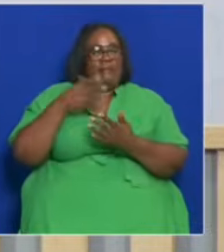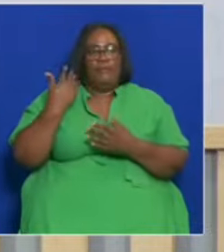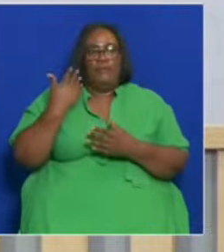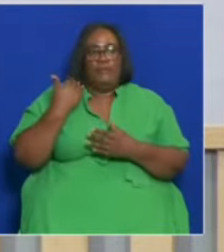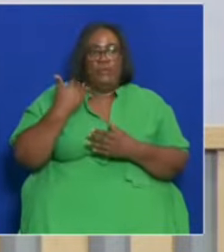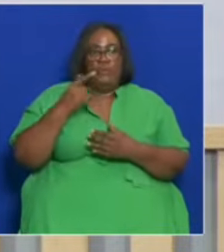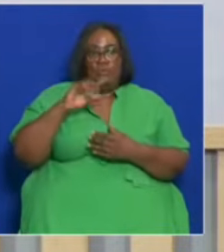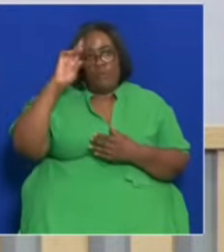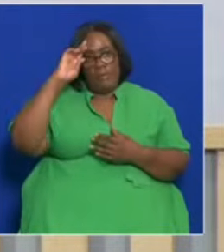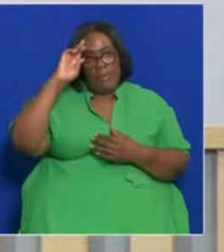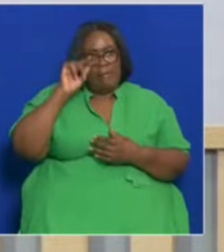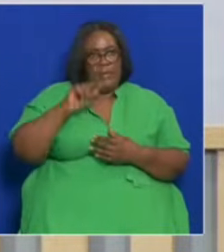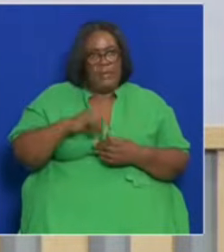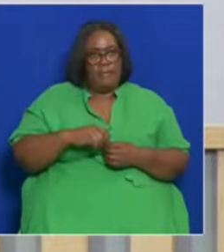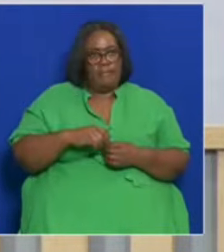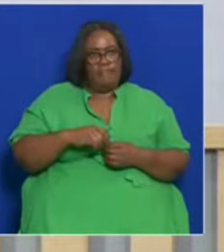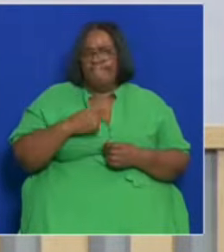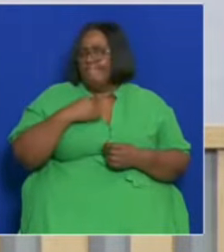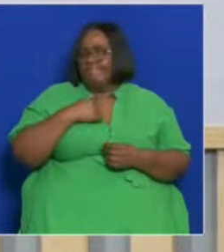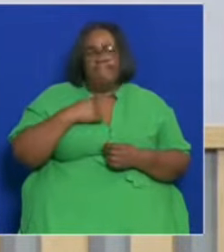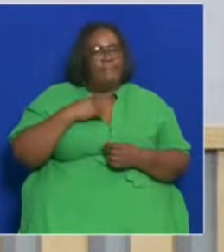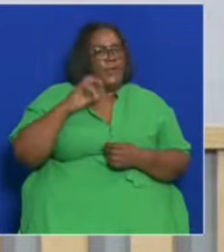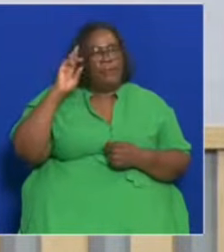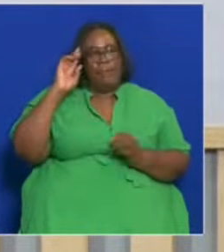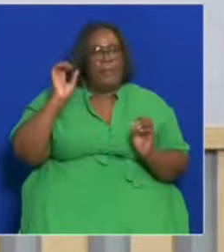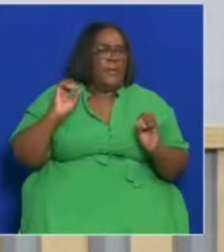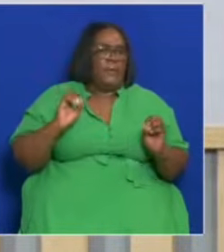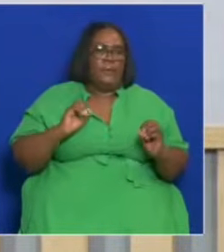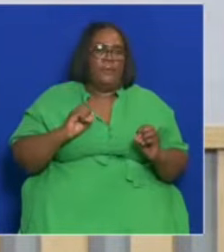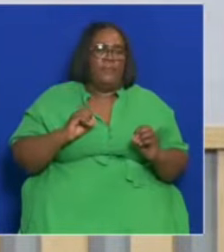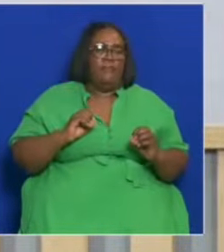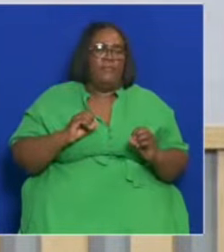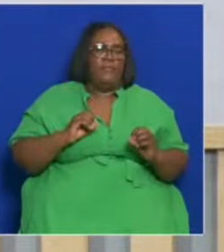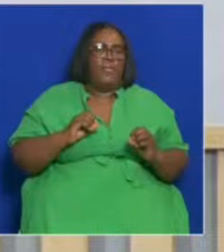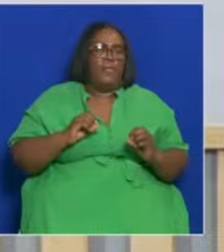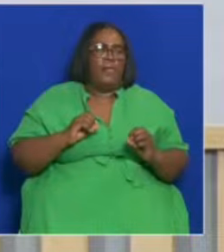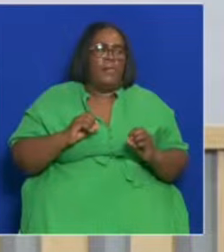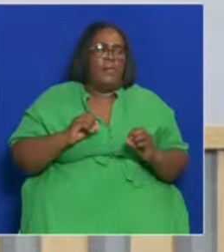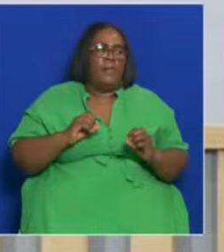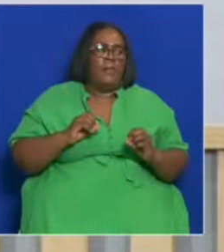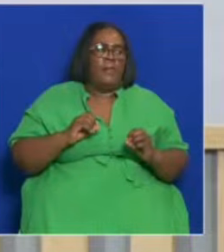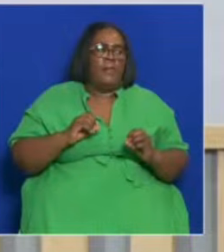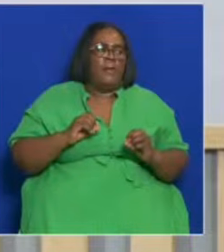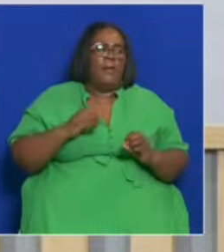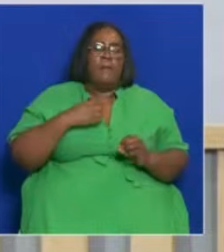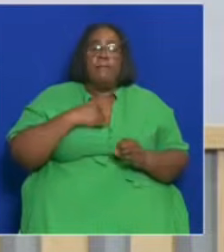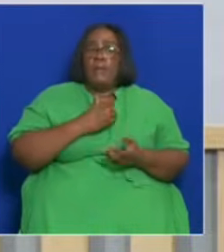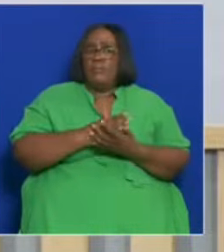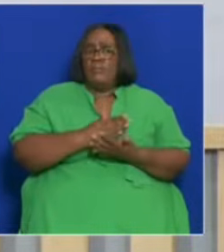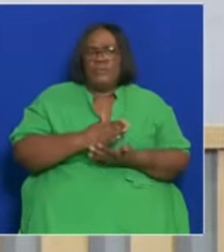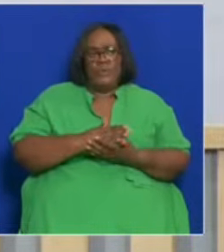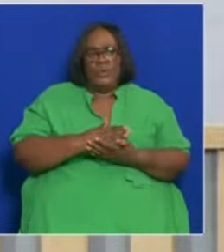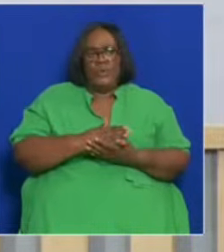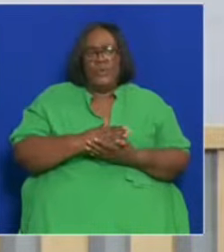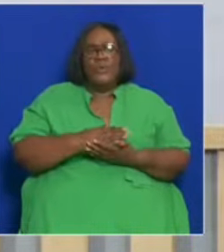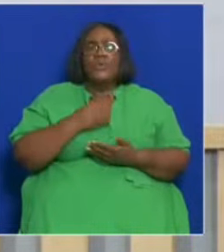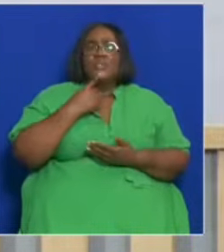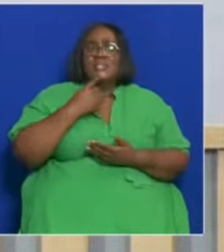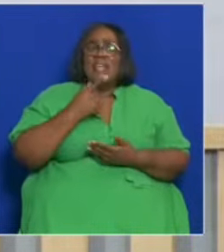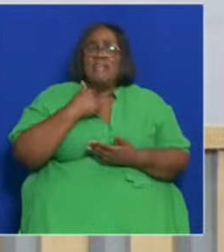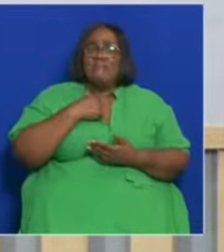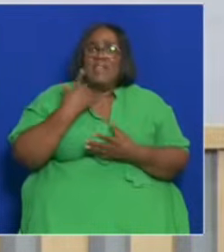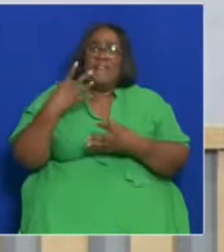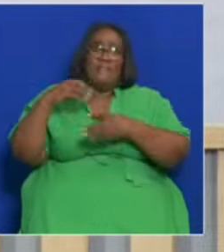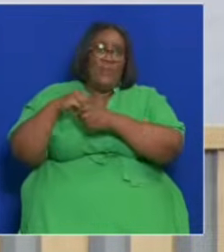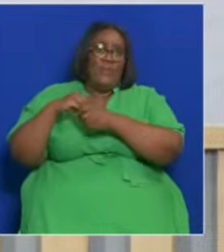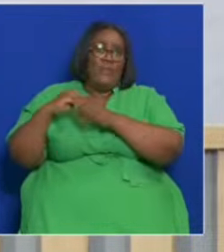No, I don't recall that. I'm not sure. Are you saying that I was part of that conversation with? No,